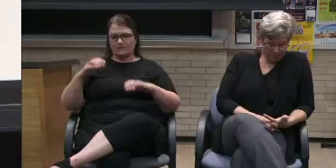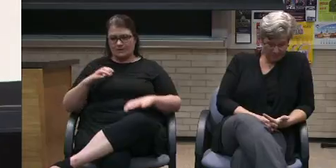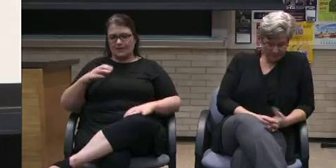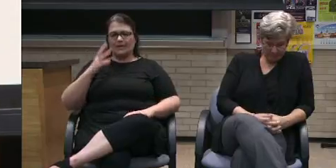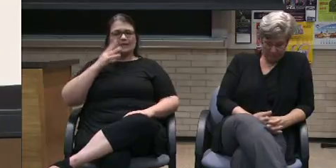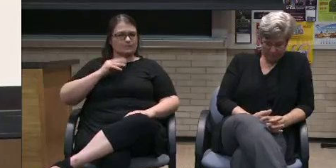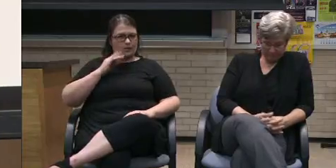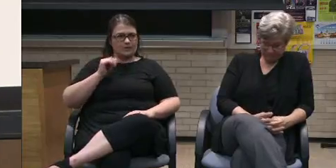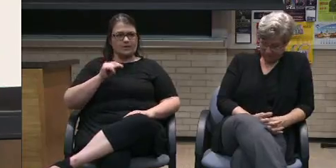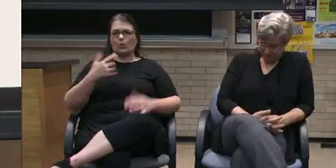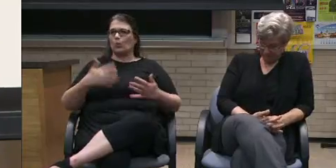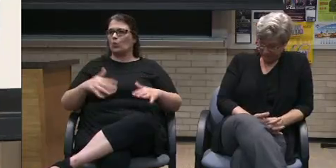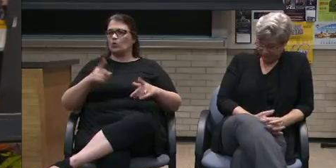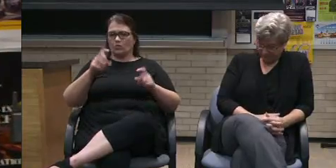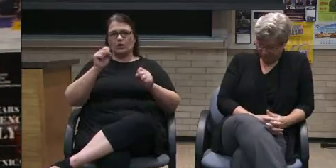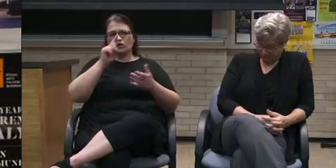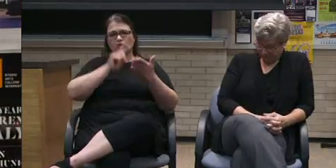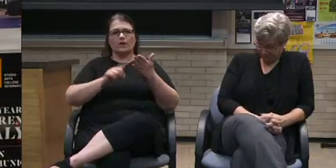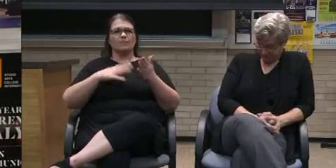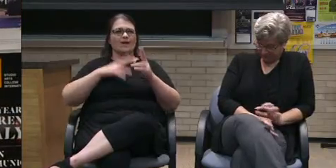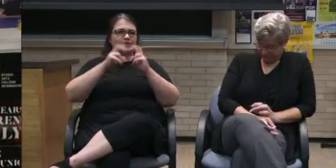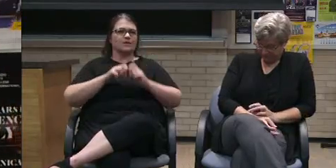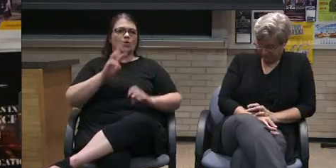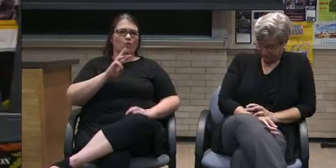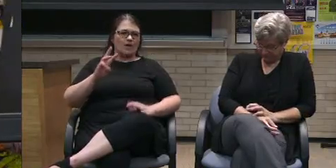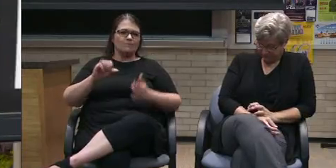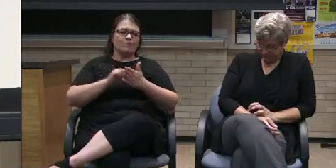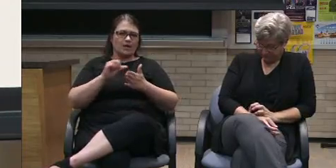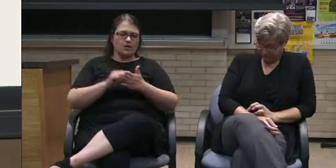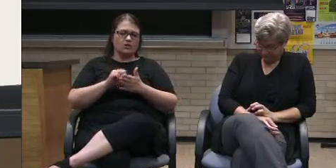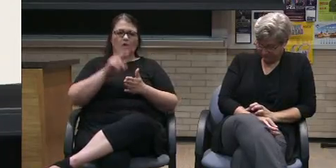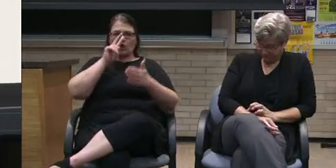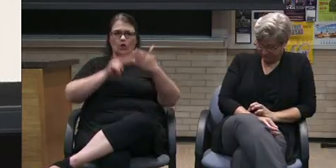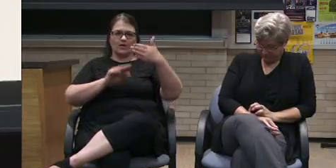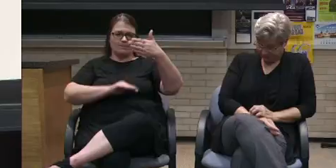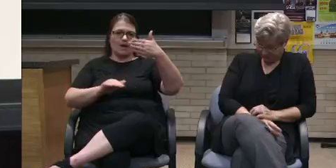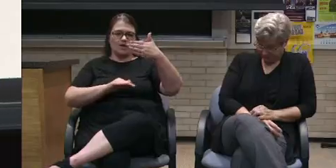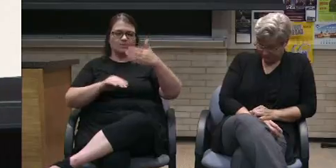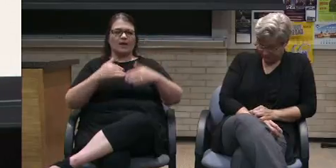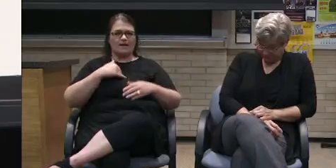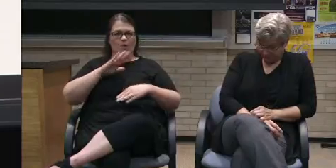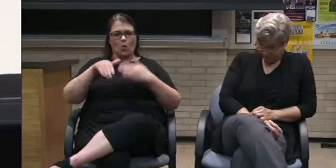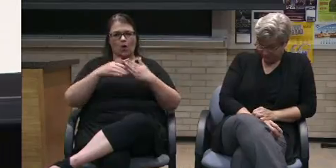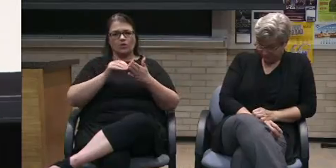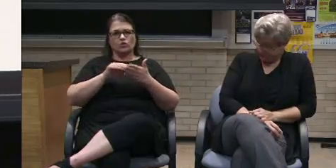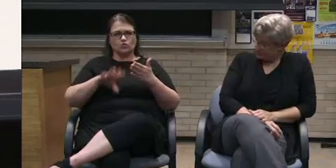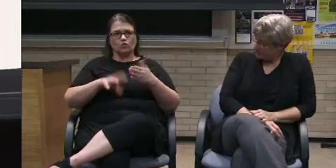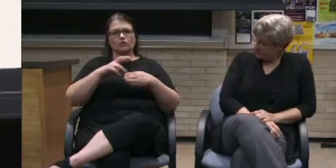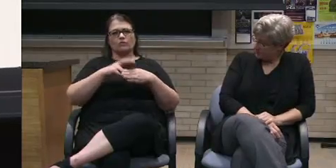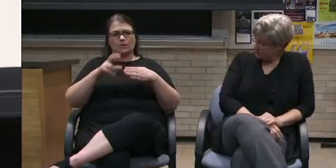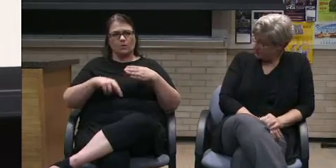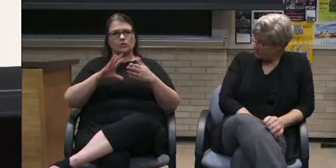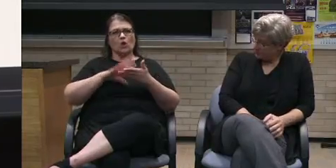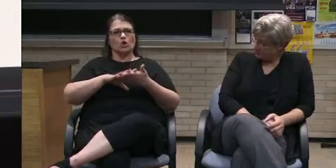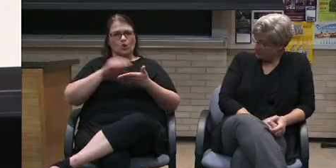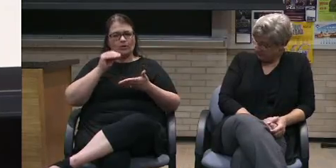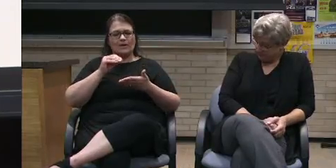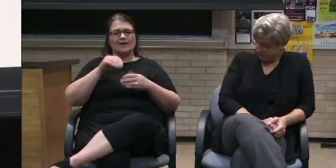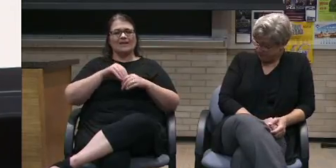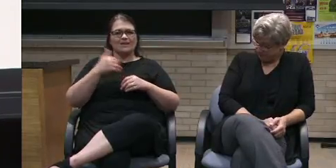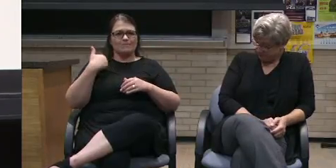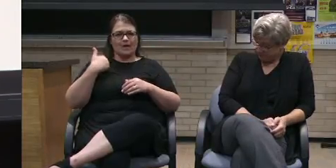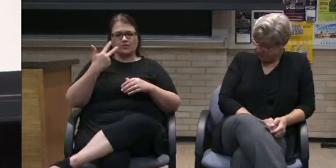But you can go to my assessment web page, and if you go to the bottom, you can actually see all of the student learning outcomes for the past 3 years in